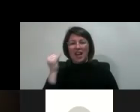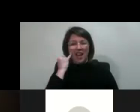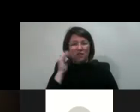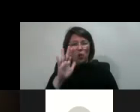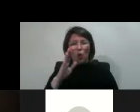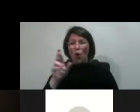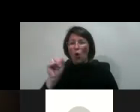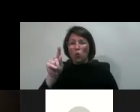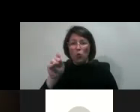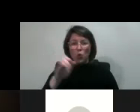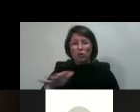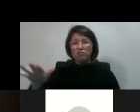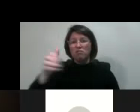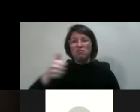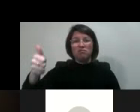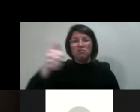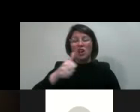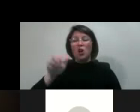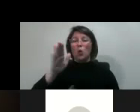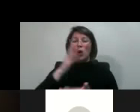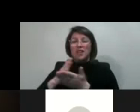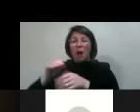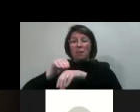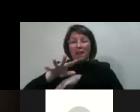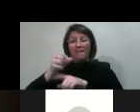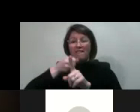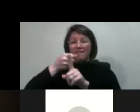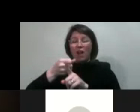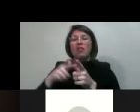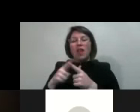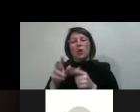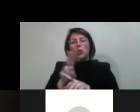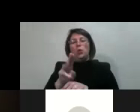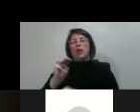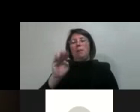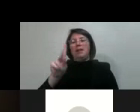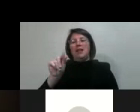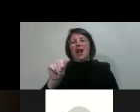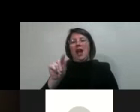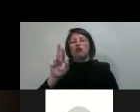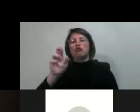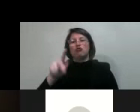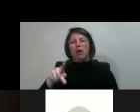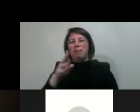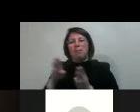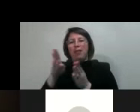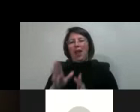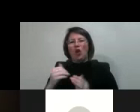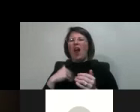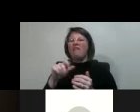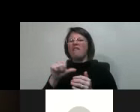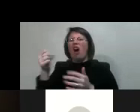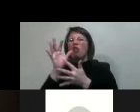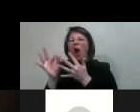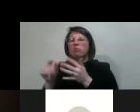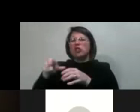we strongly encourage you to use the MBTA trip planner to plan for alternative service. Many of these have alternative options within a quarter or half